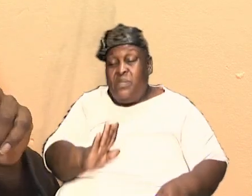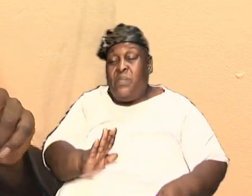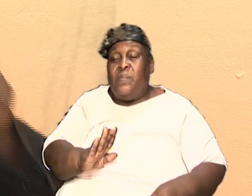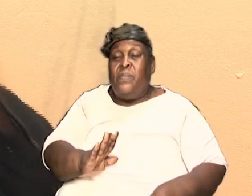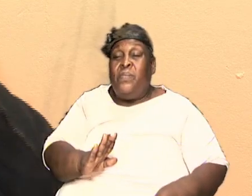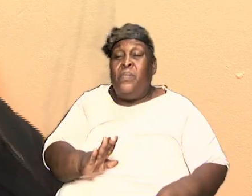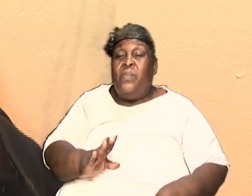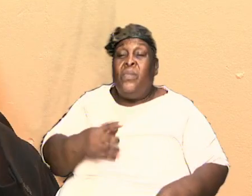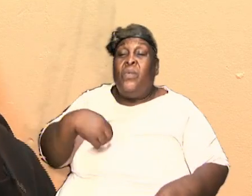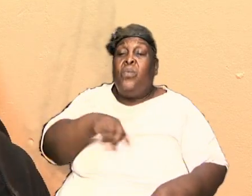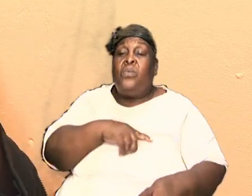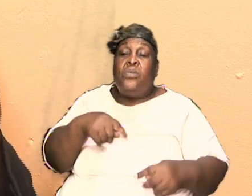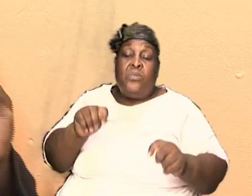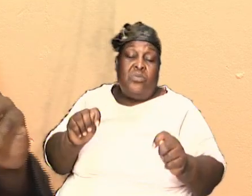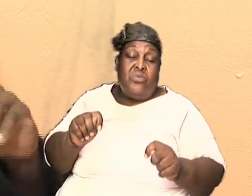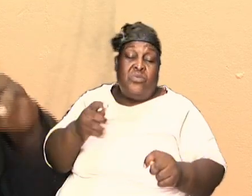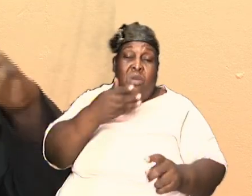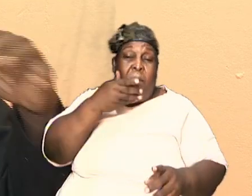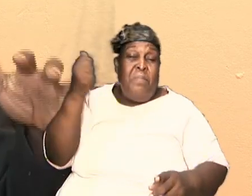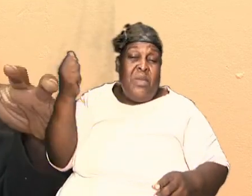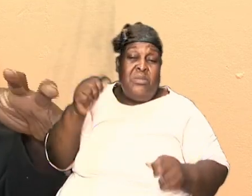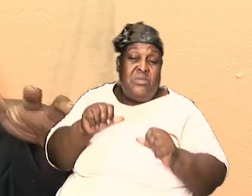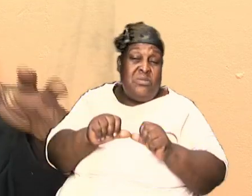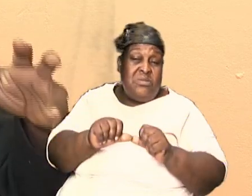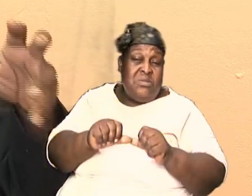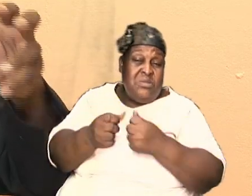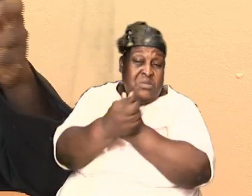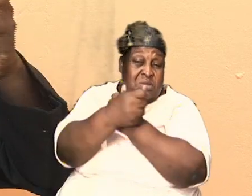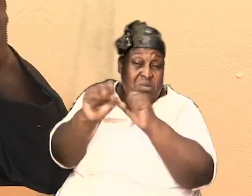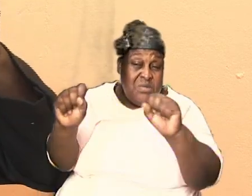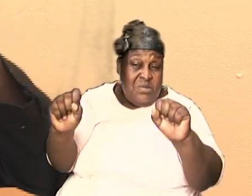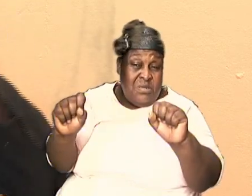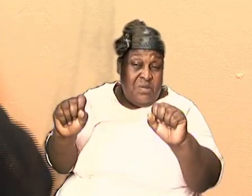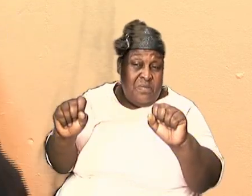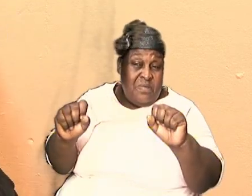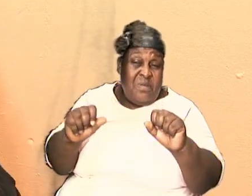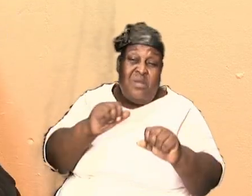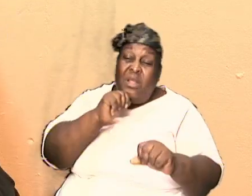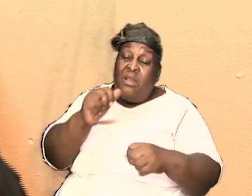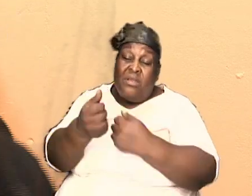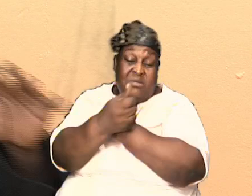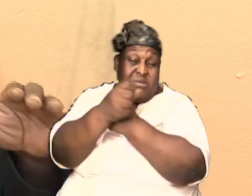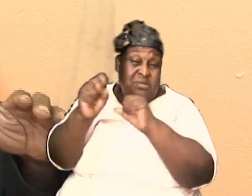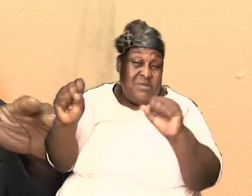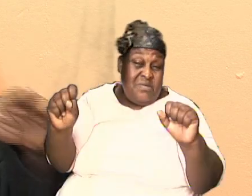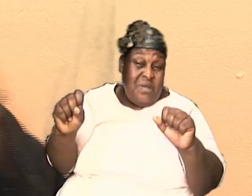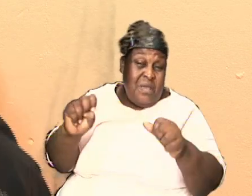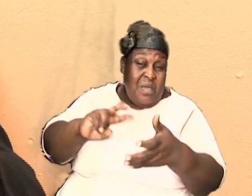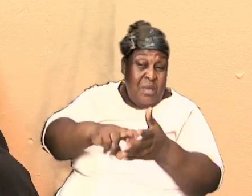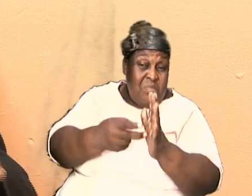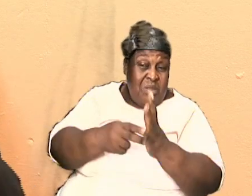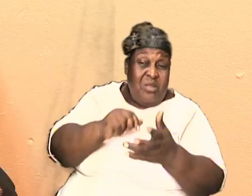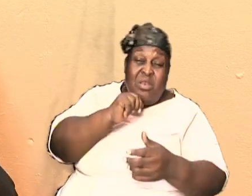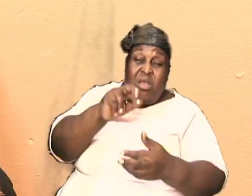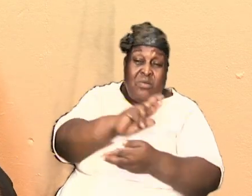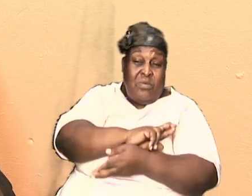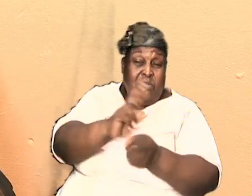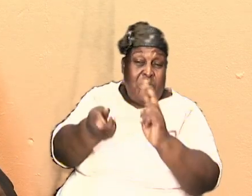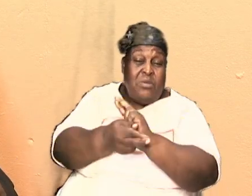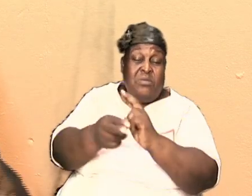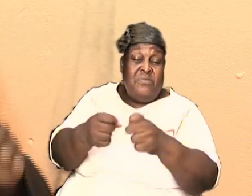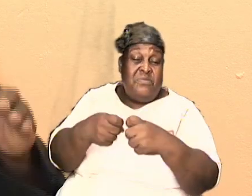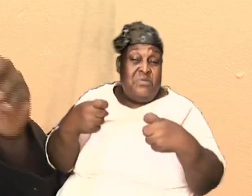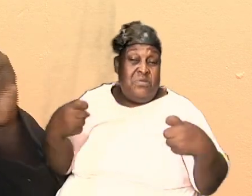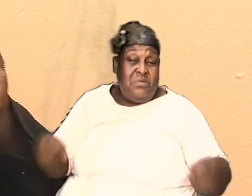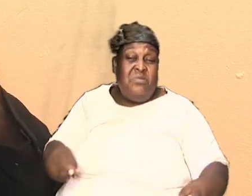God, we try our very best to remain here. If you are not here, meaning that you have not yet repented of your